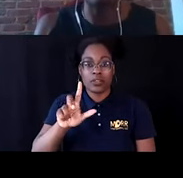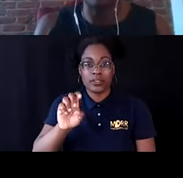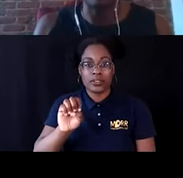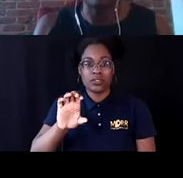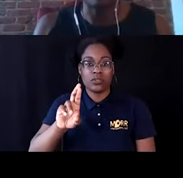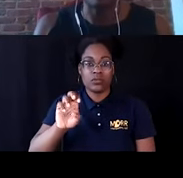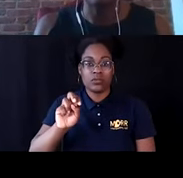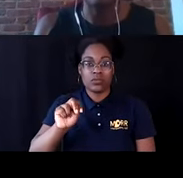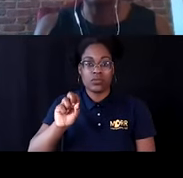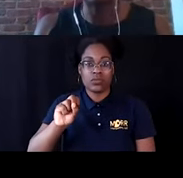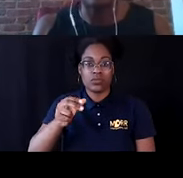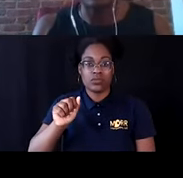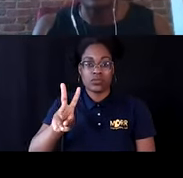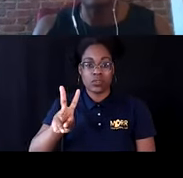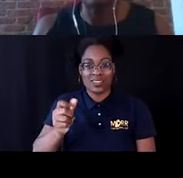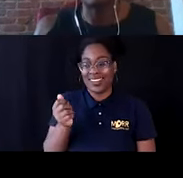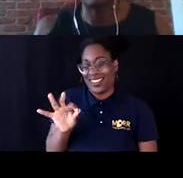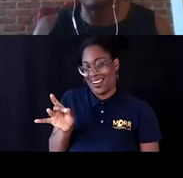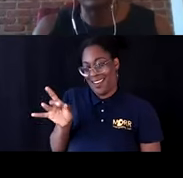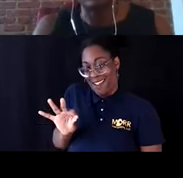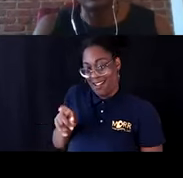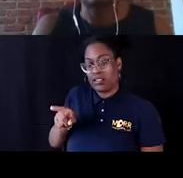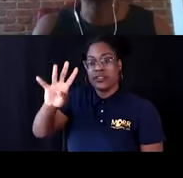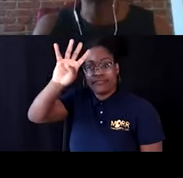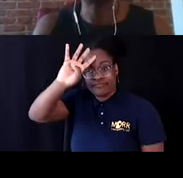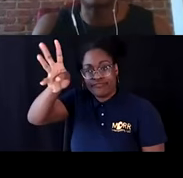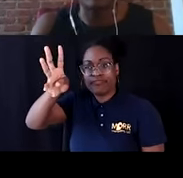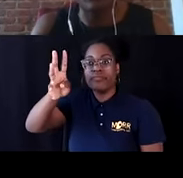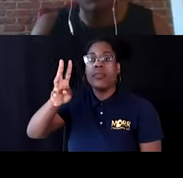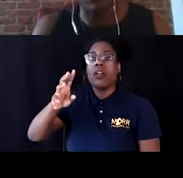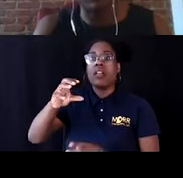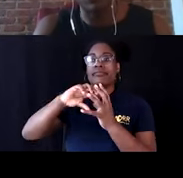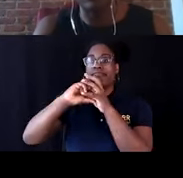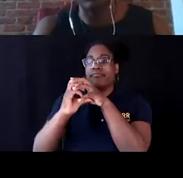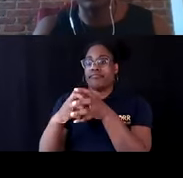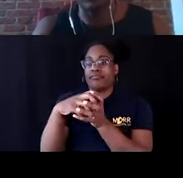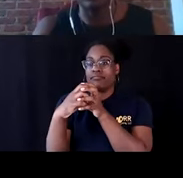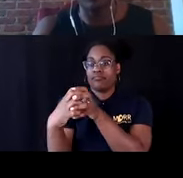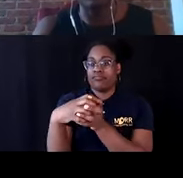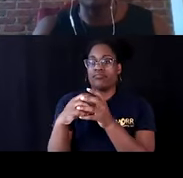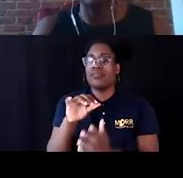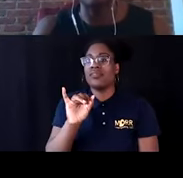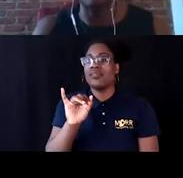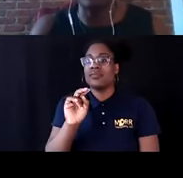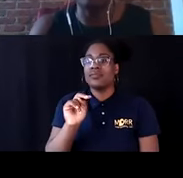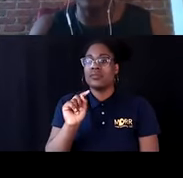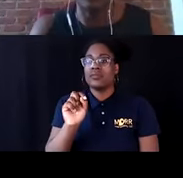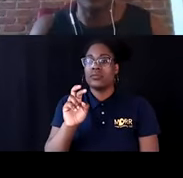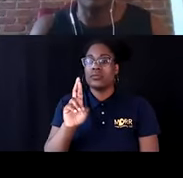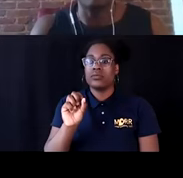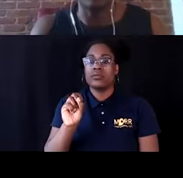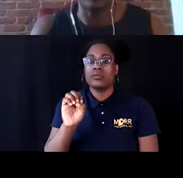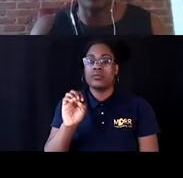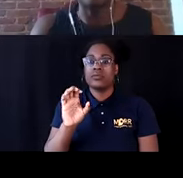1989. However, the idea of intersectionality has a very, very long history. And so I want to do just a little